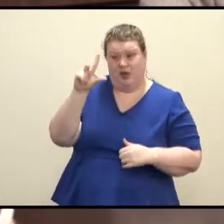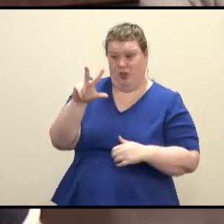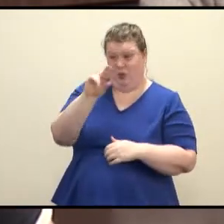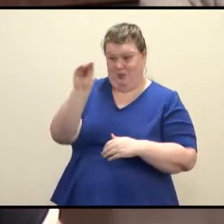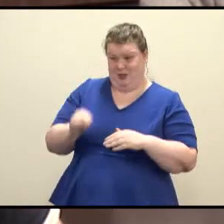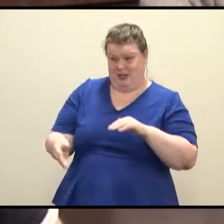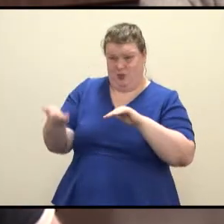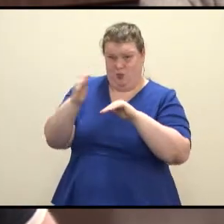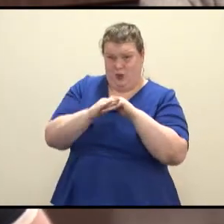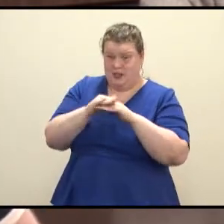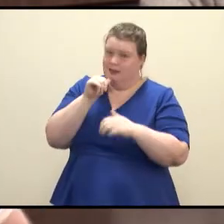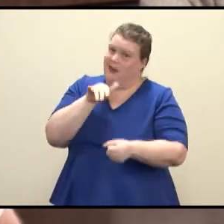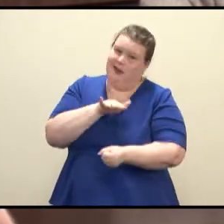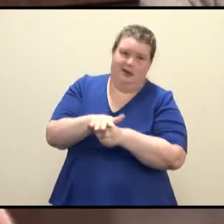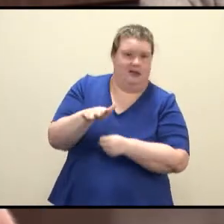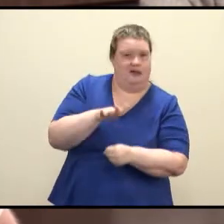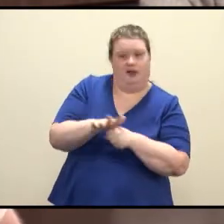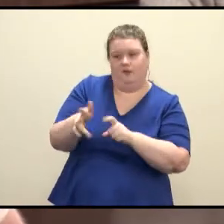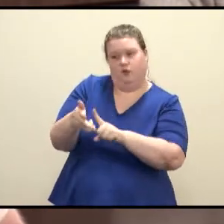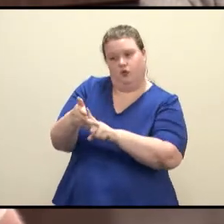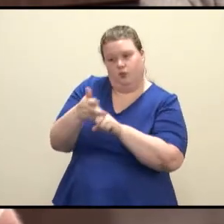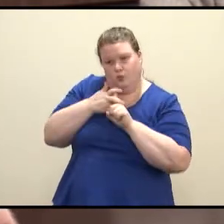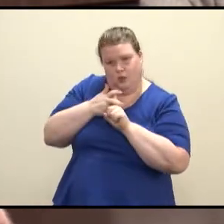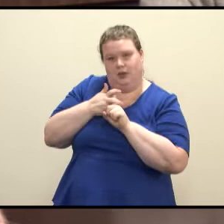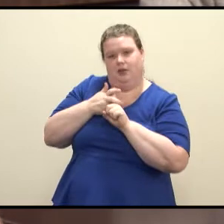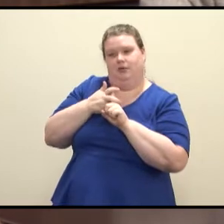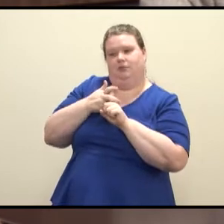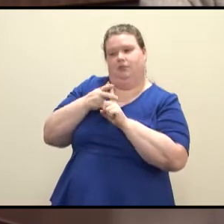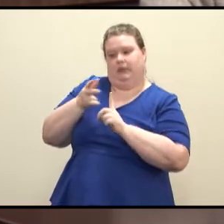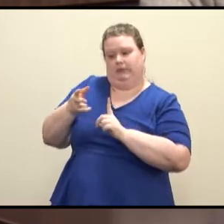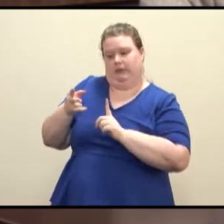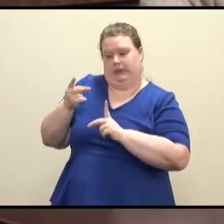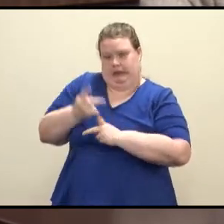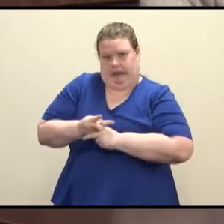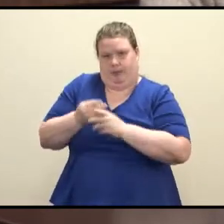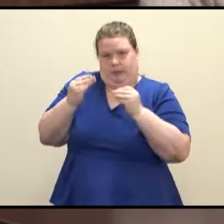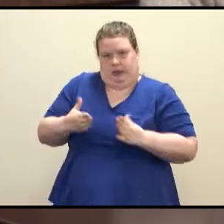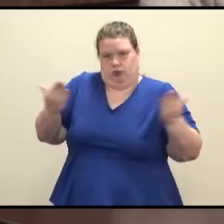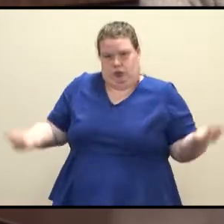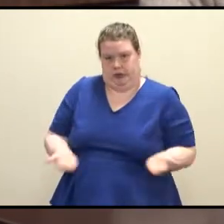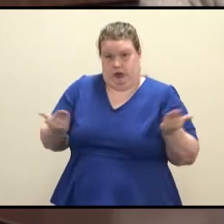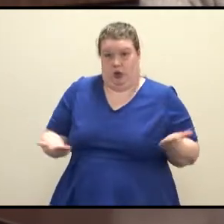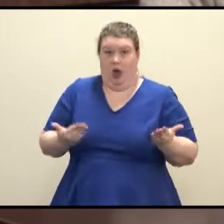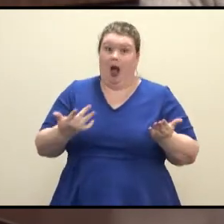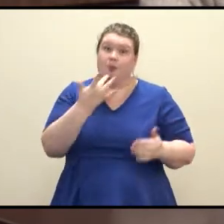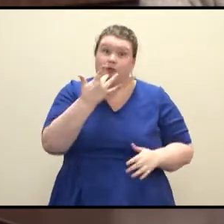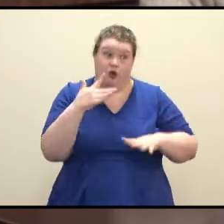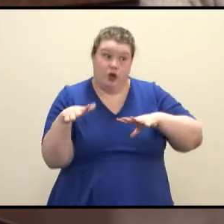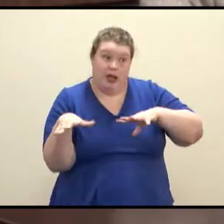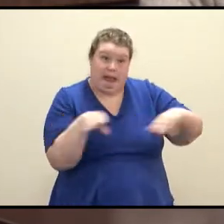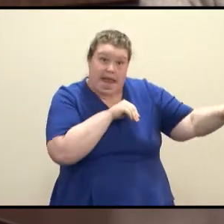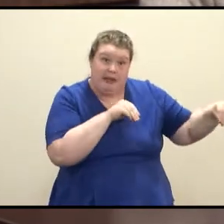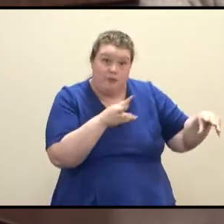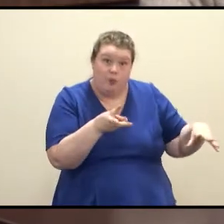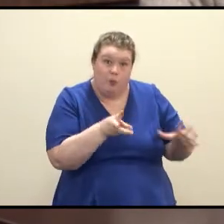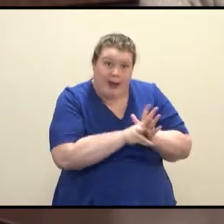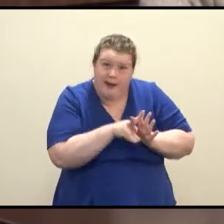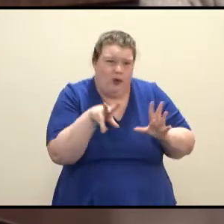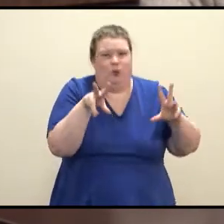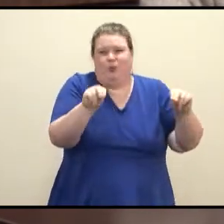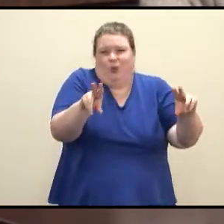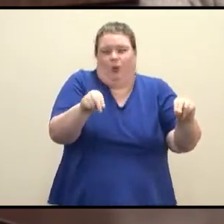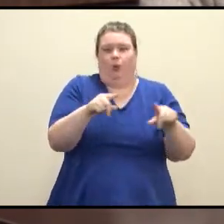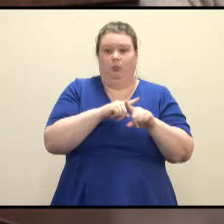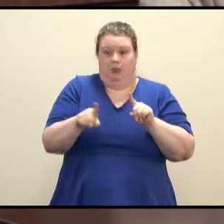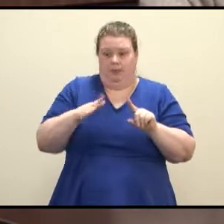not appear to be sufficient to keep and retain teachers within the district. Leaving Waco is not my preferred option, but with a growing family, we have